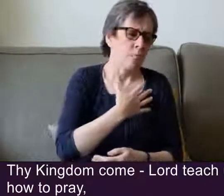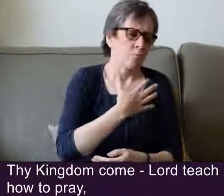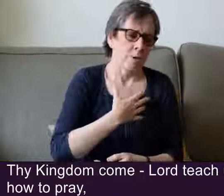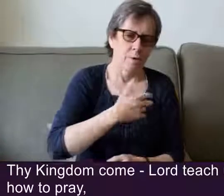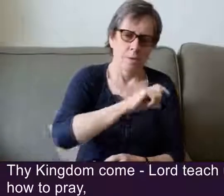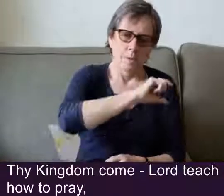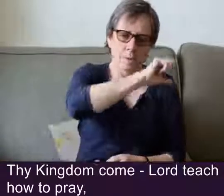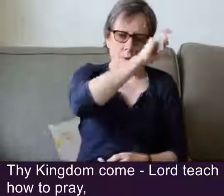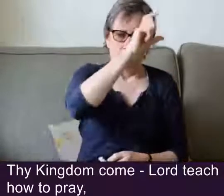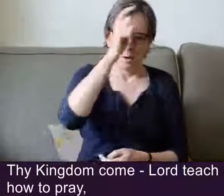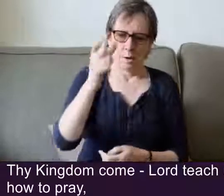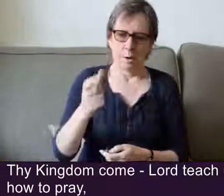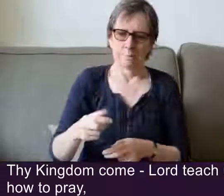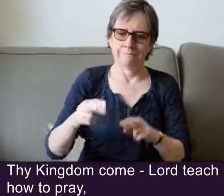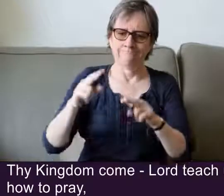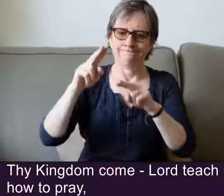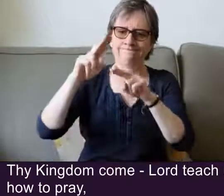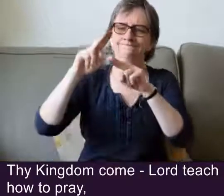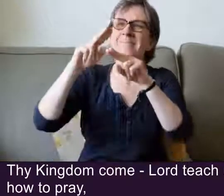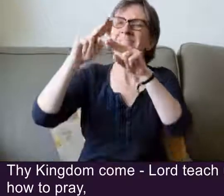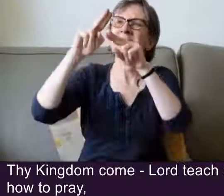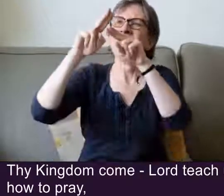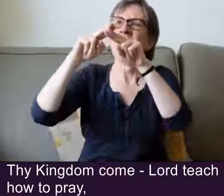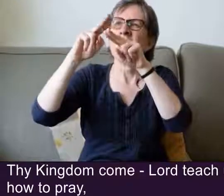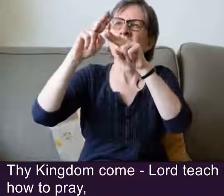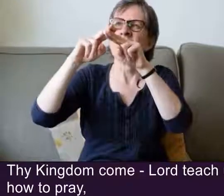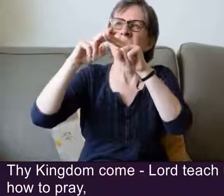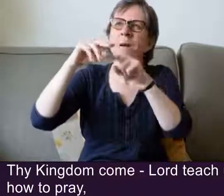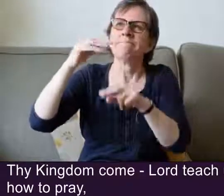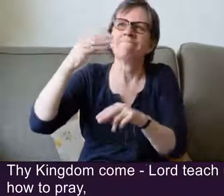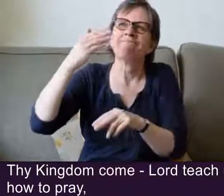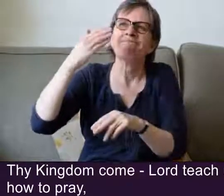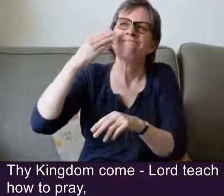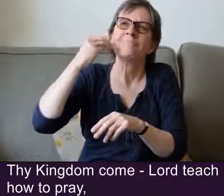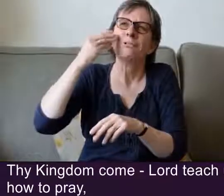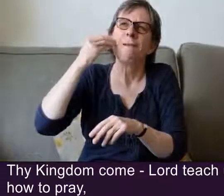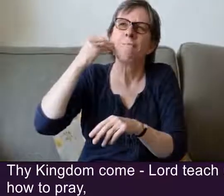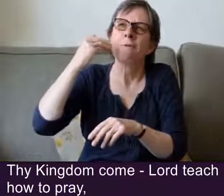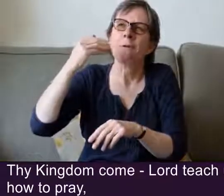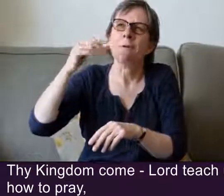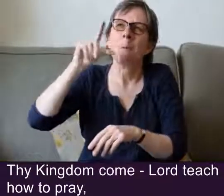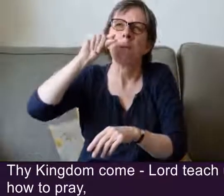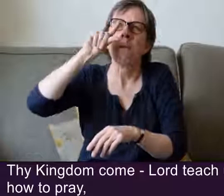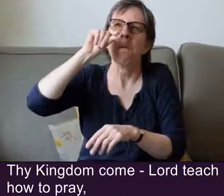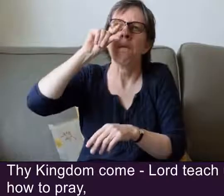the breath of Christ, the Father's